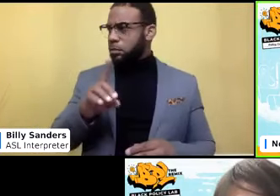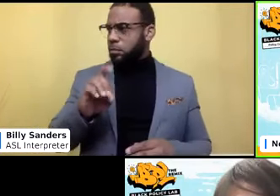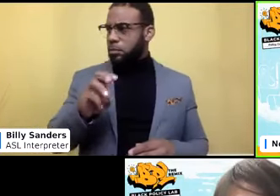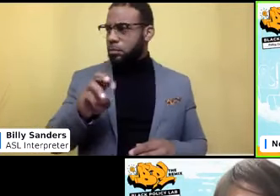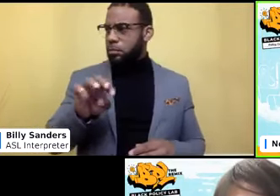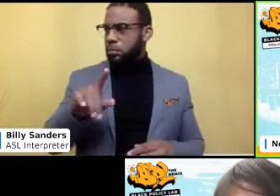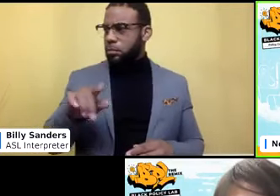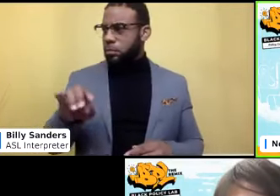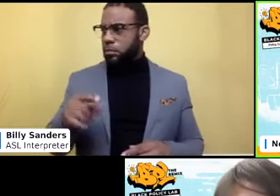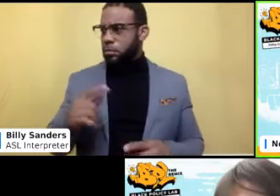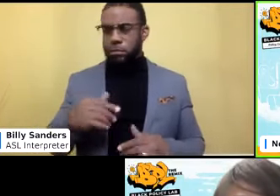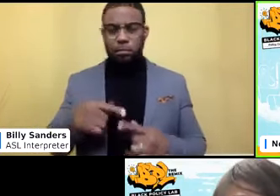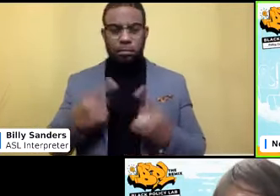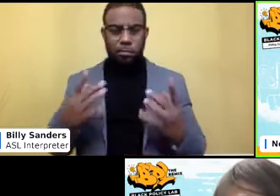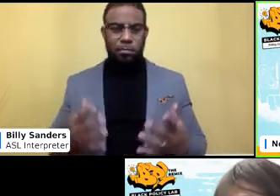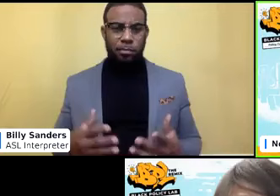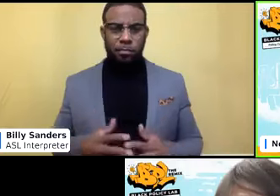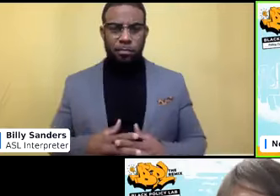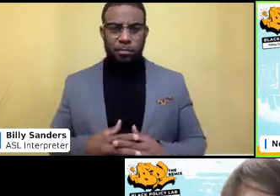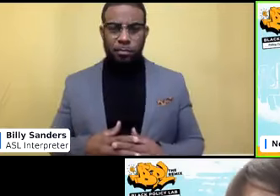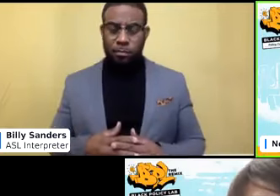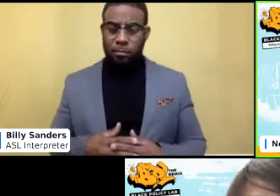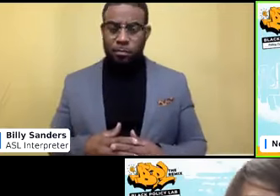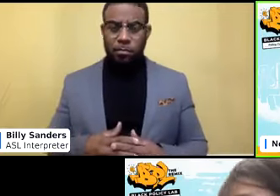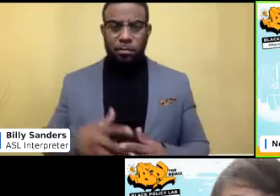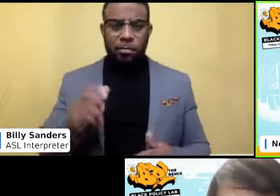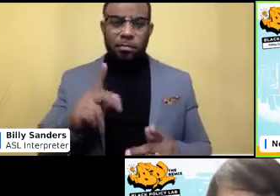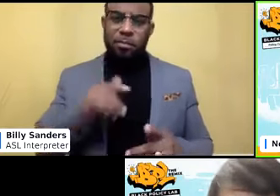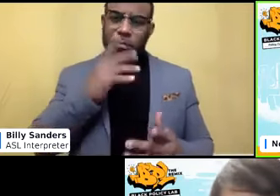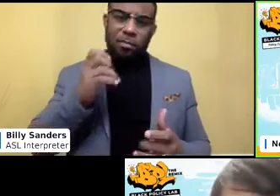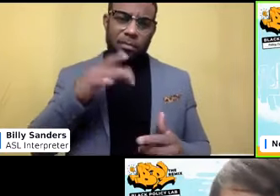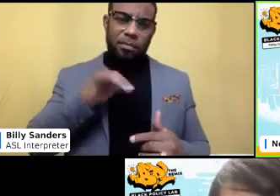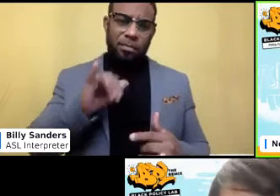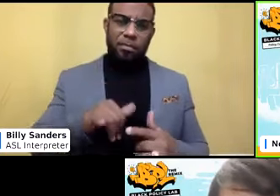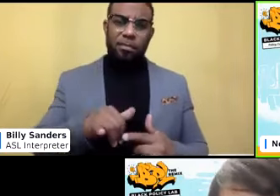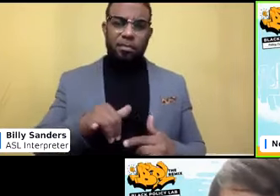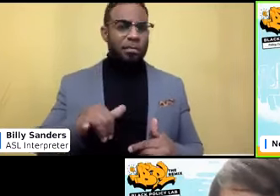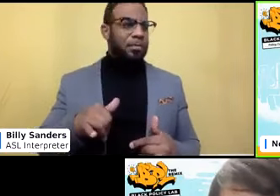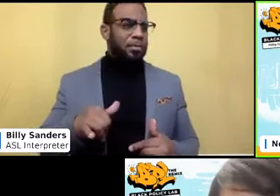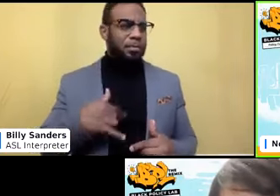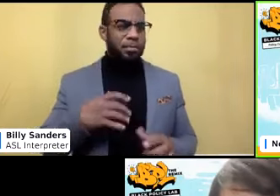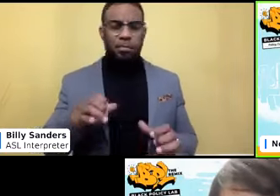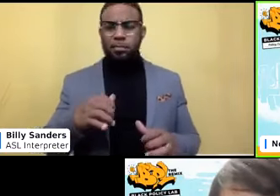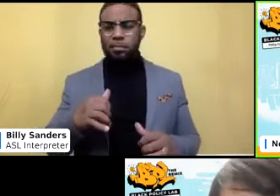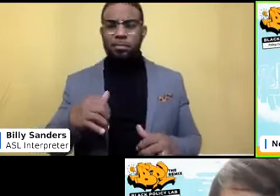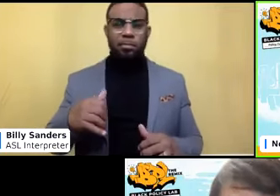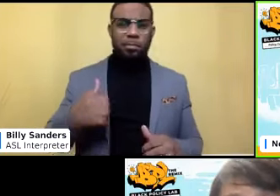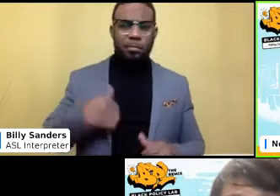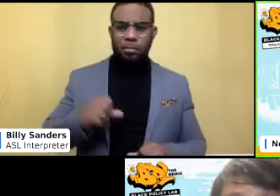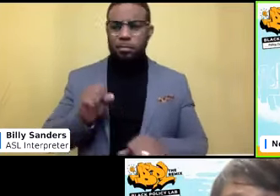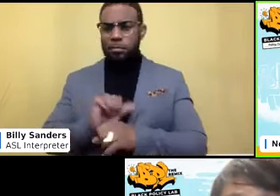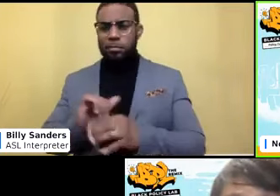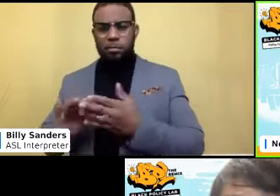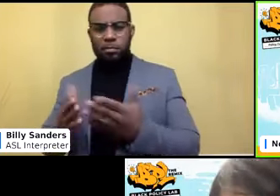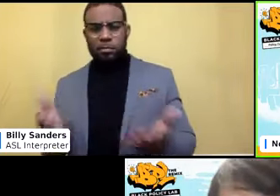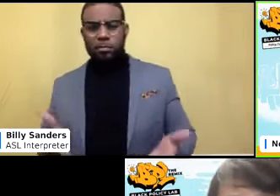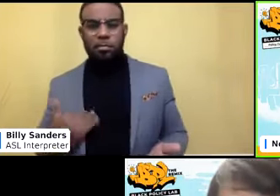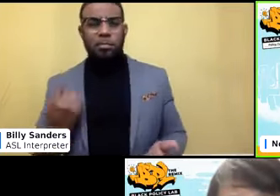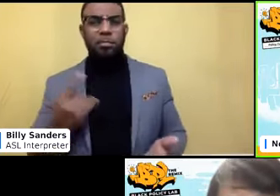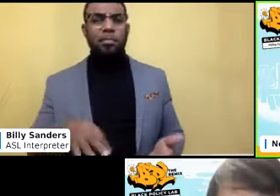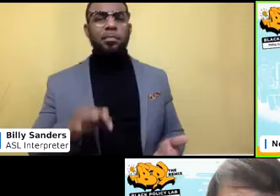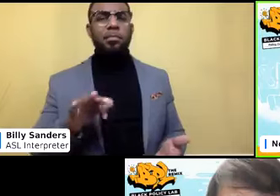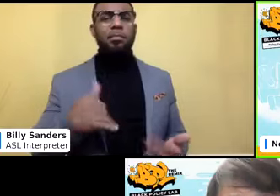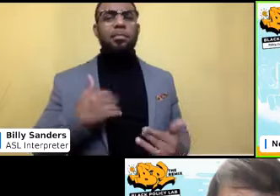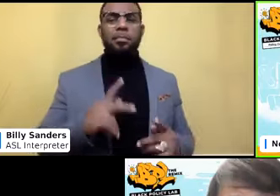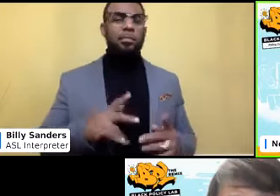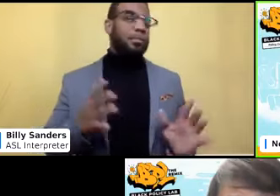the enemy is the best way I can to think of, because people don't want to live like that. When we do gang work in our communities here, we always find out the